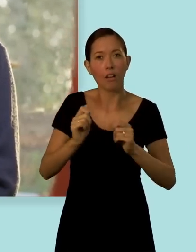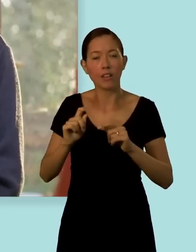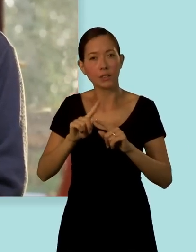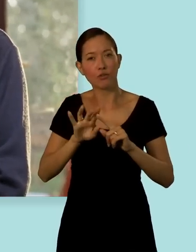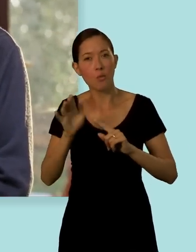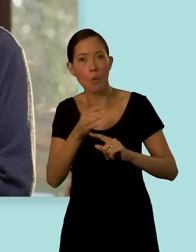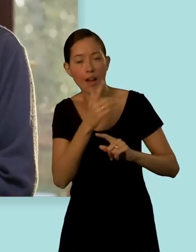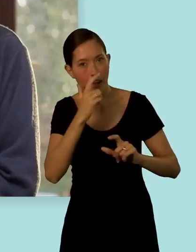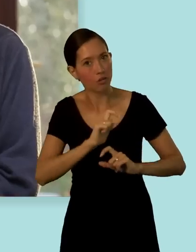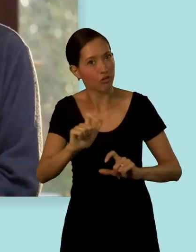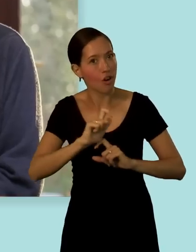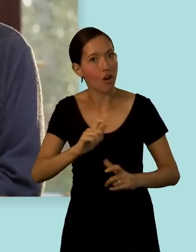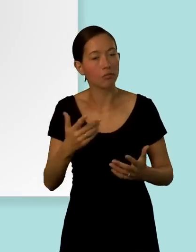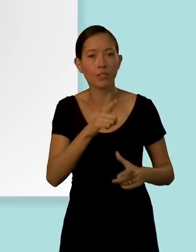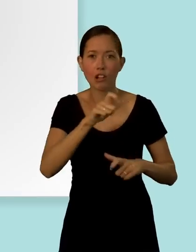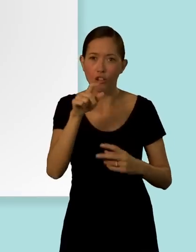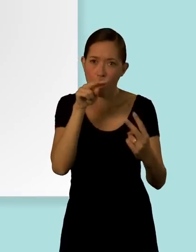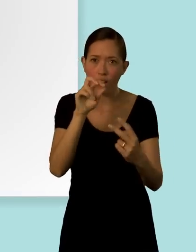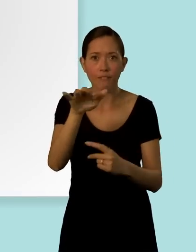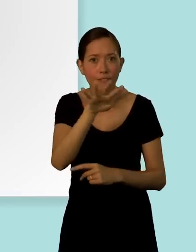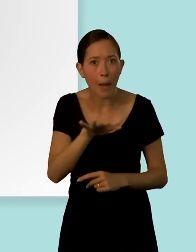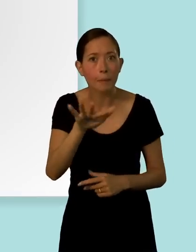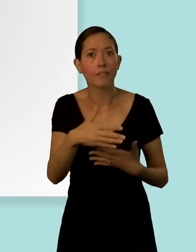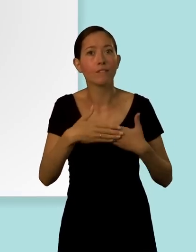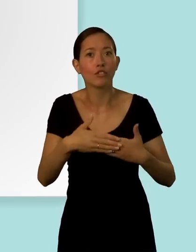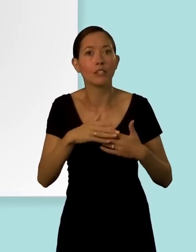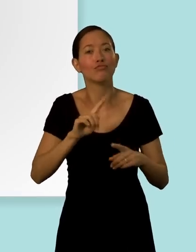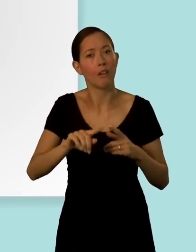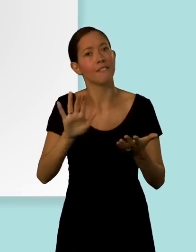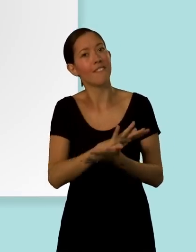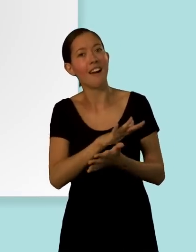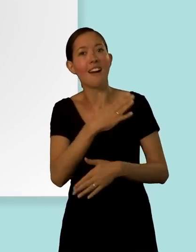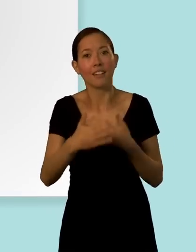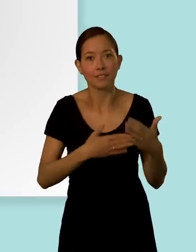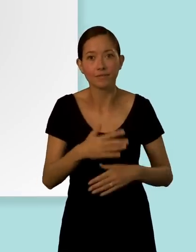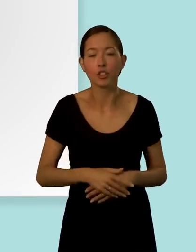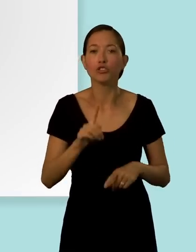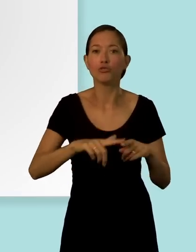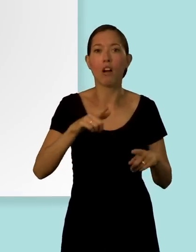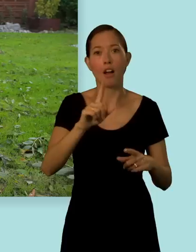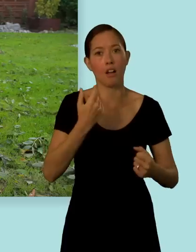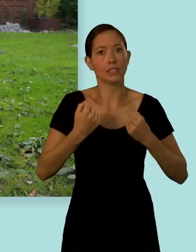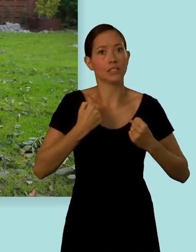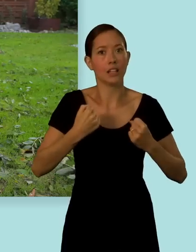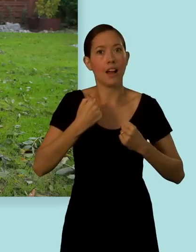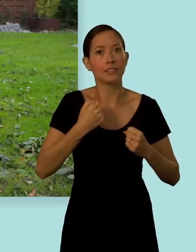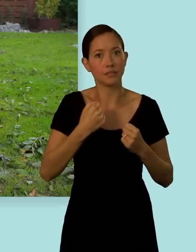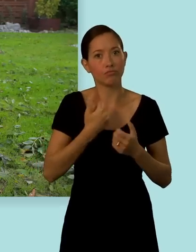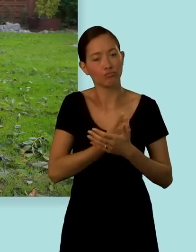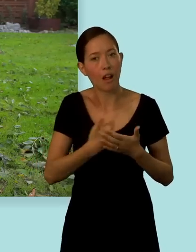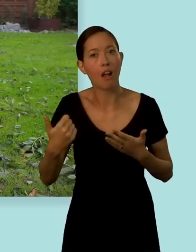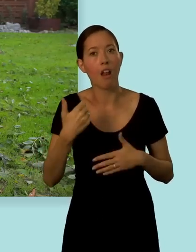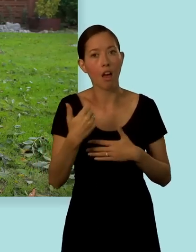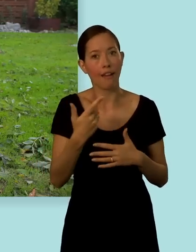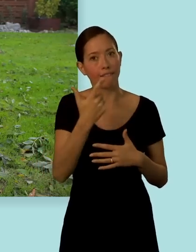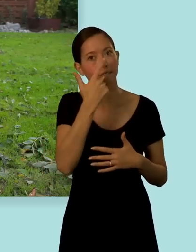carried out slightly differently. Carry on seeing family and friends and try to have some fun. Try taking